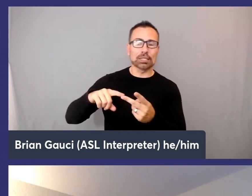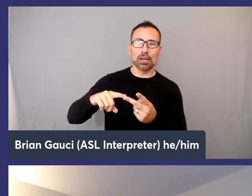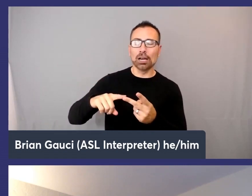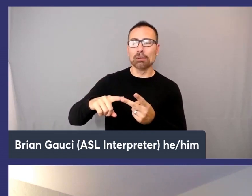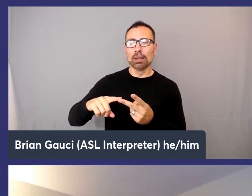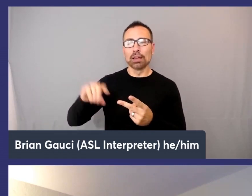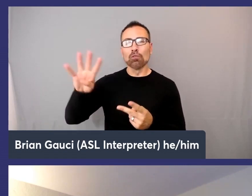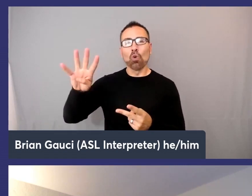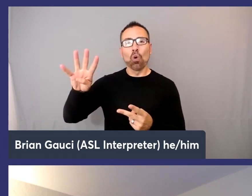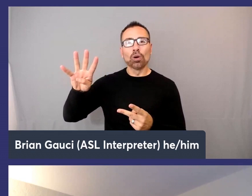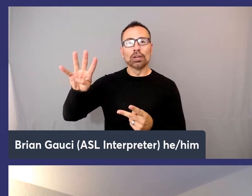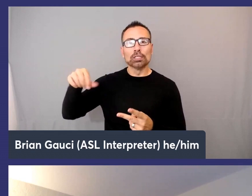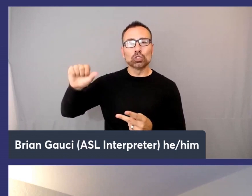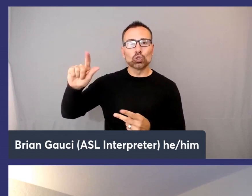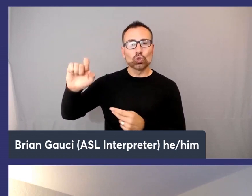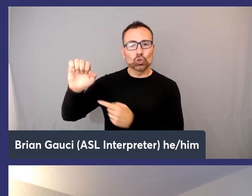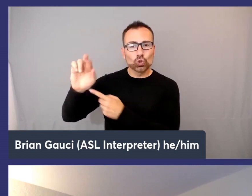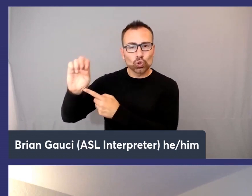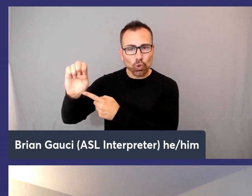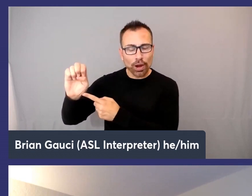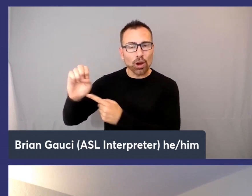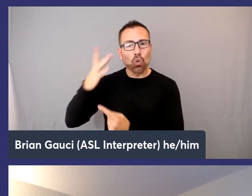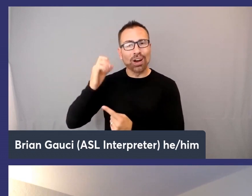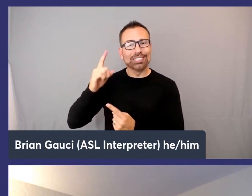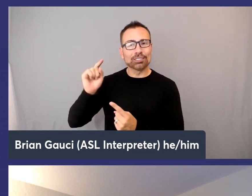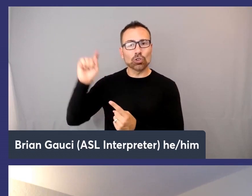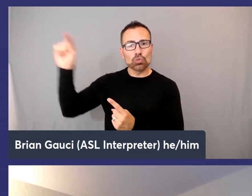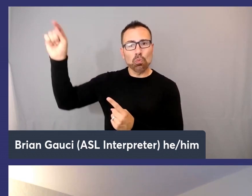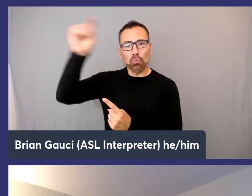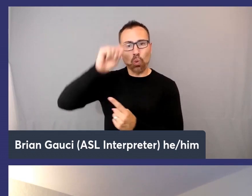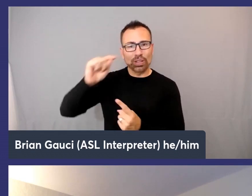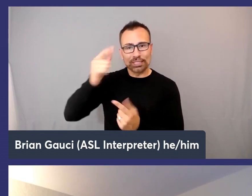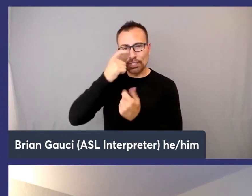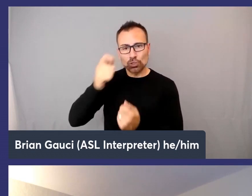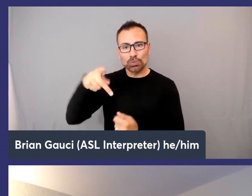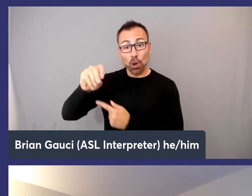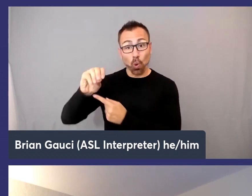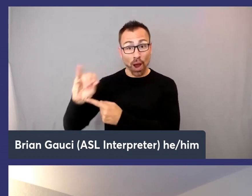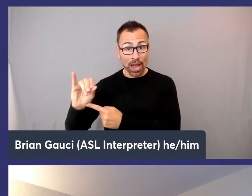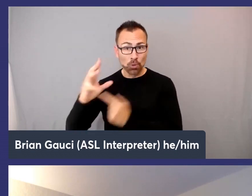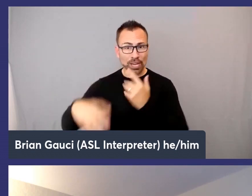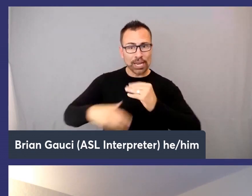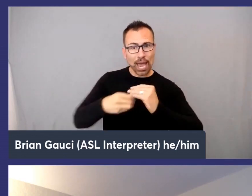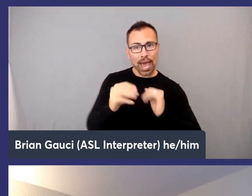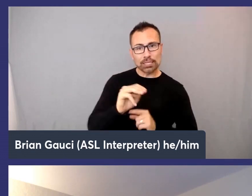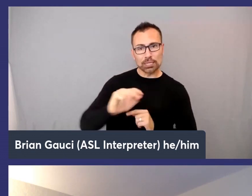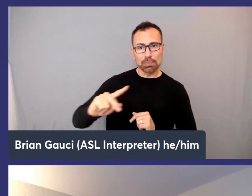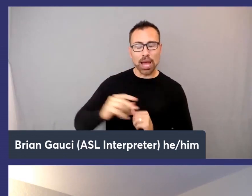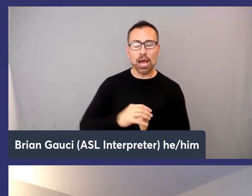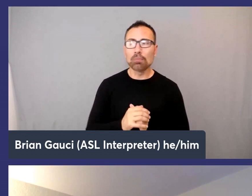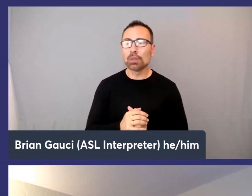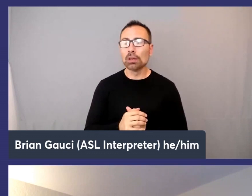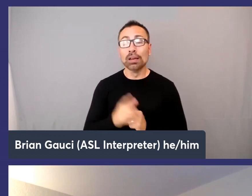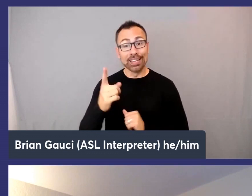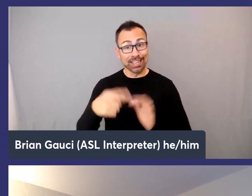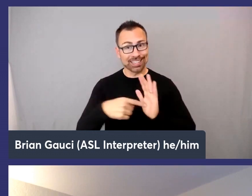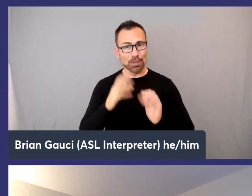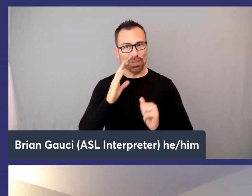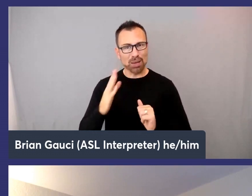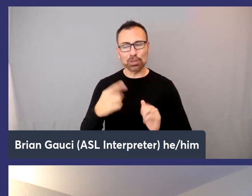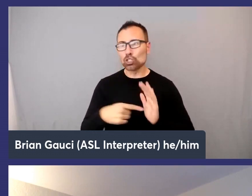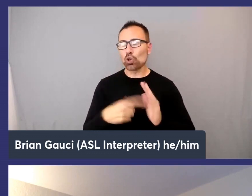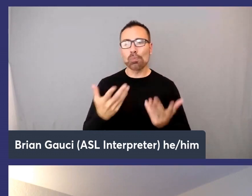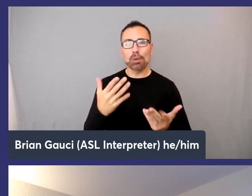interest on a map. In the example we'll talk about in just a few minutes, I'll show things like hospitals